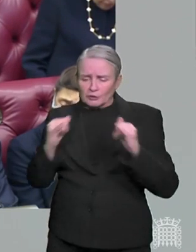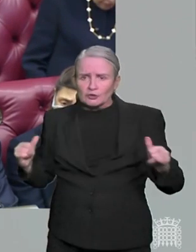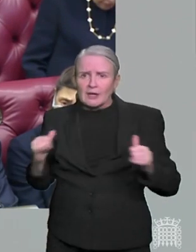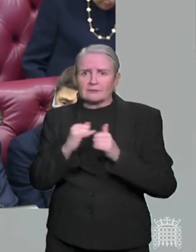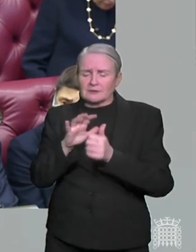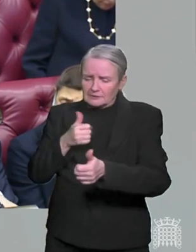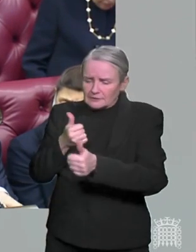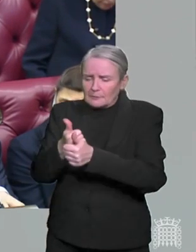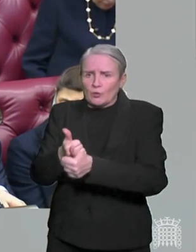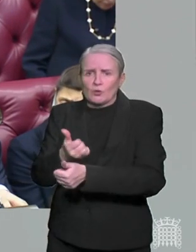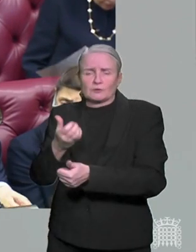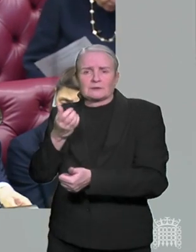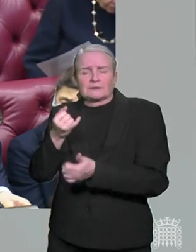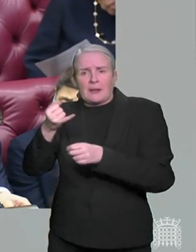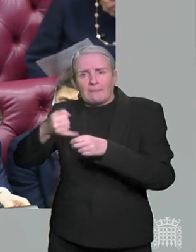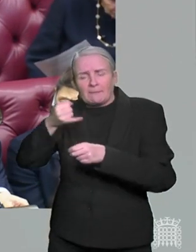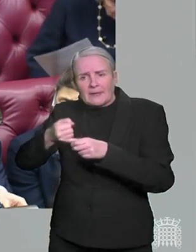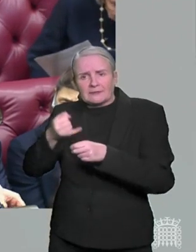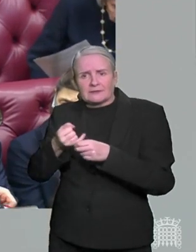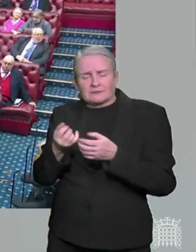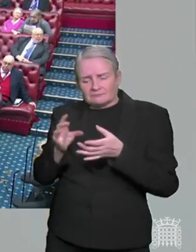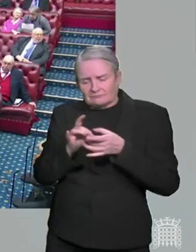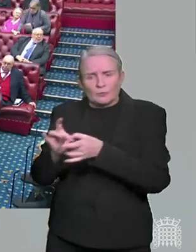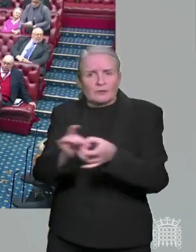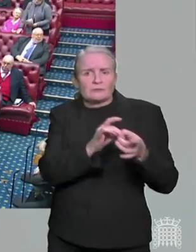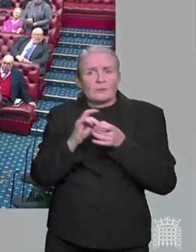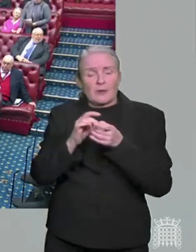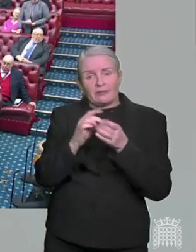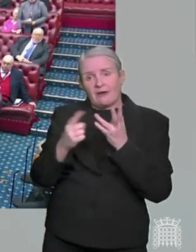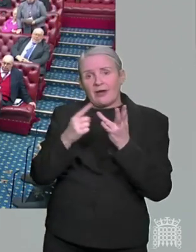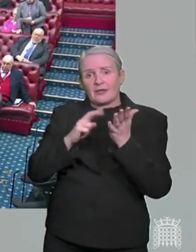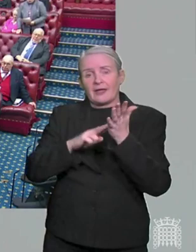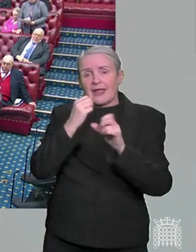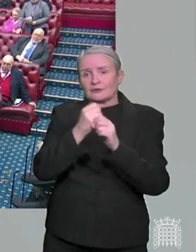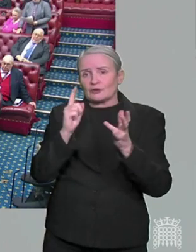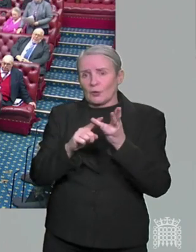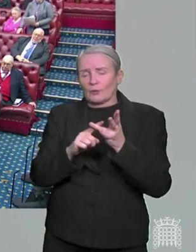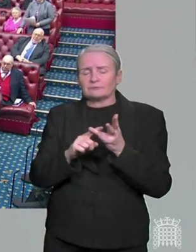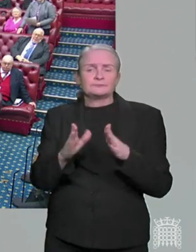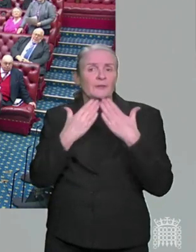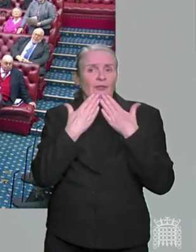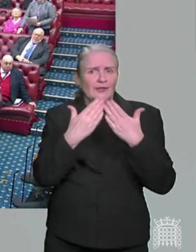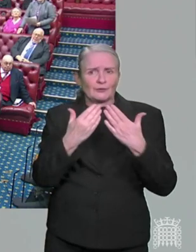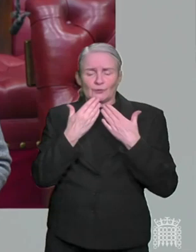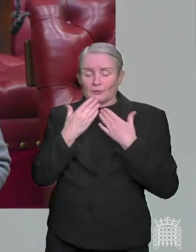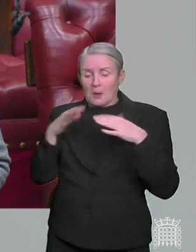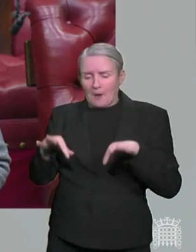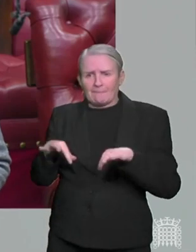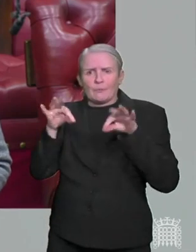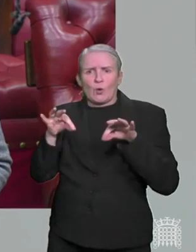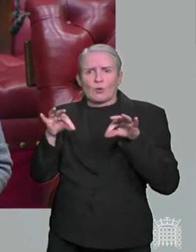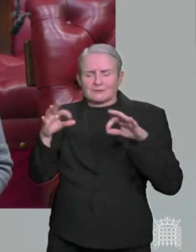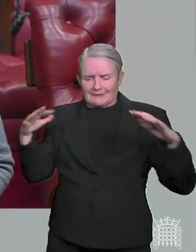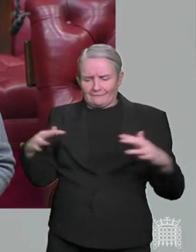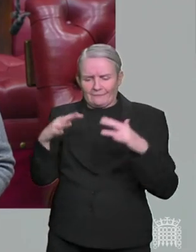UN agencies, through NGOs and the Red Crescent societies. I thank the Noble Lord, but surely a pause in fighting is not enough.